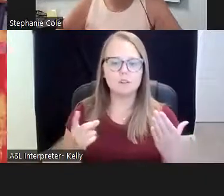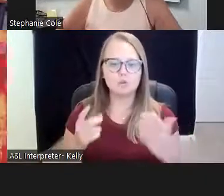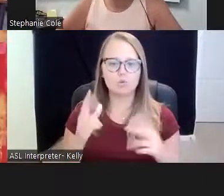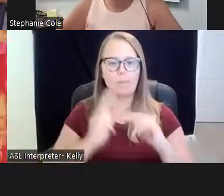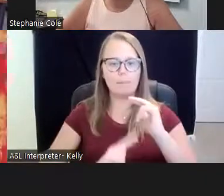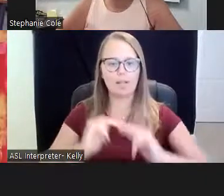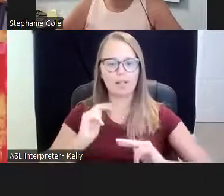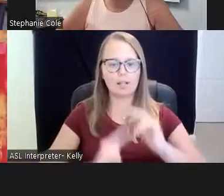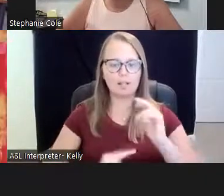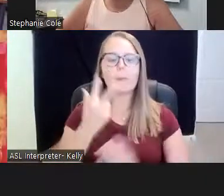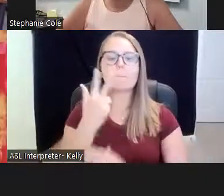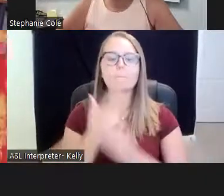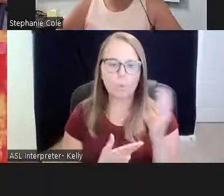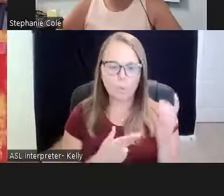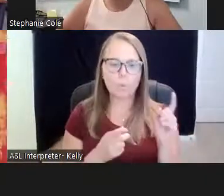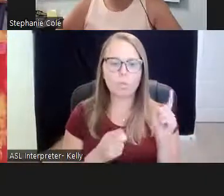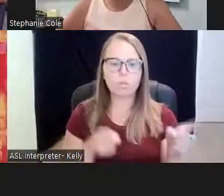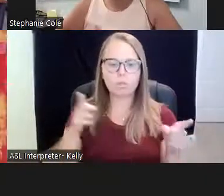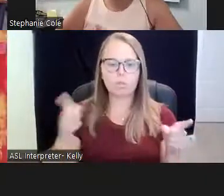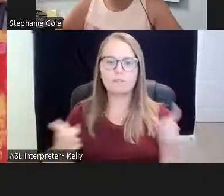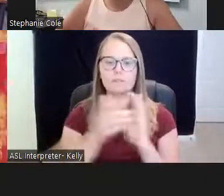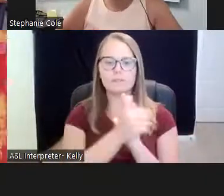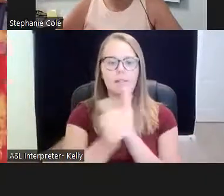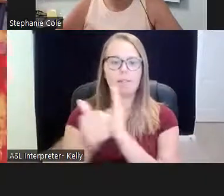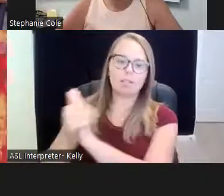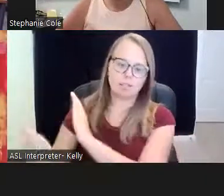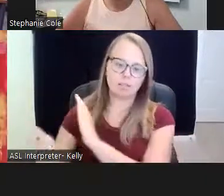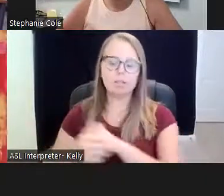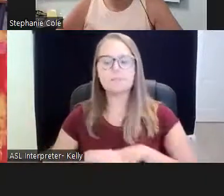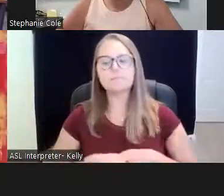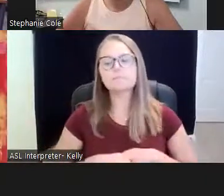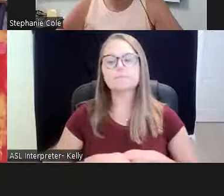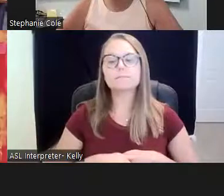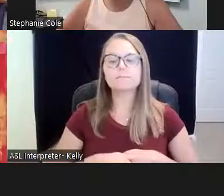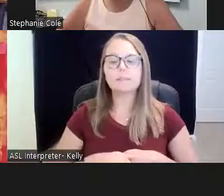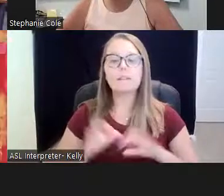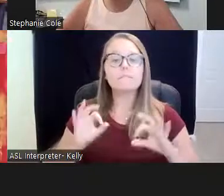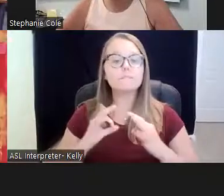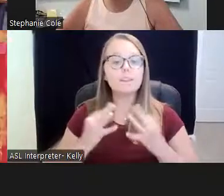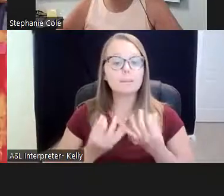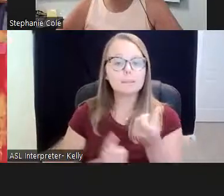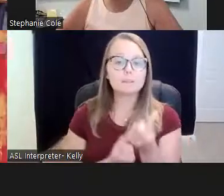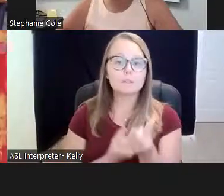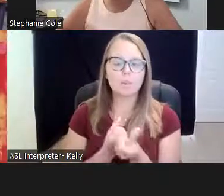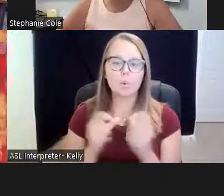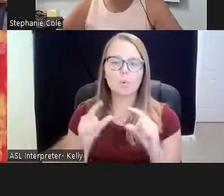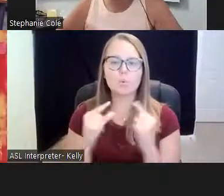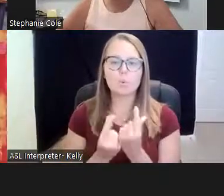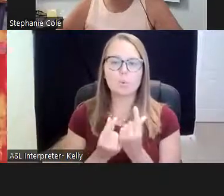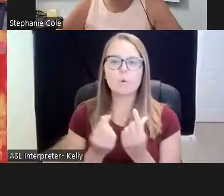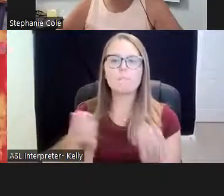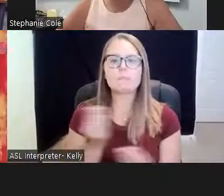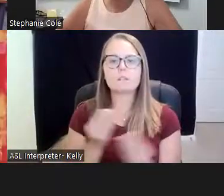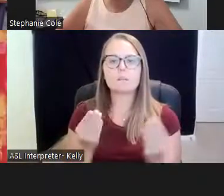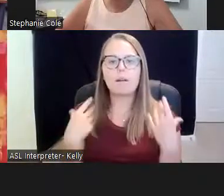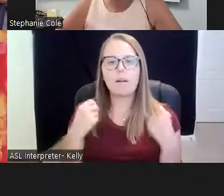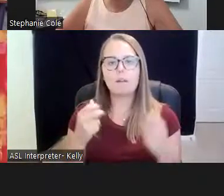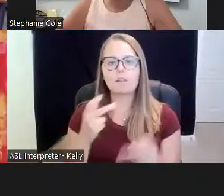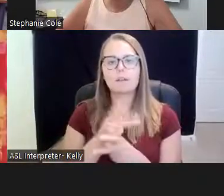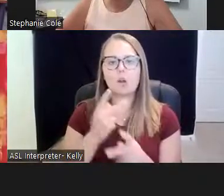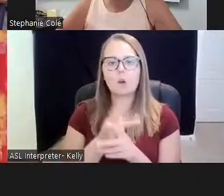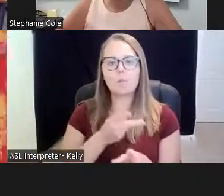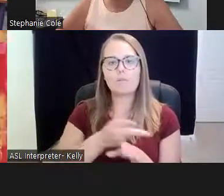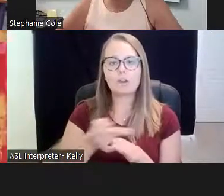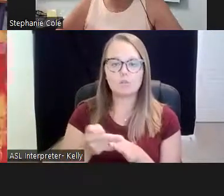up both participants' skill levels. And finally, family support groups facilitated by healthcare professionals,